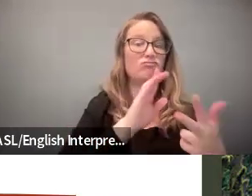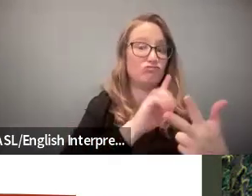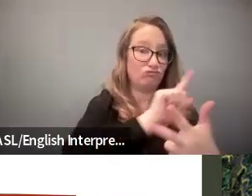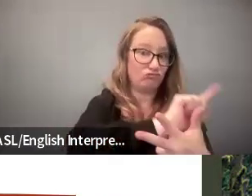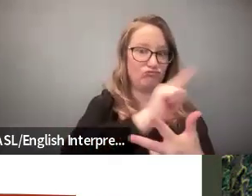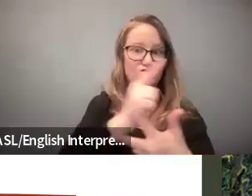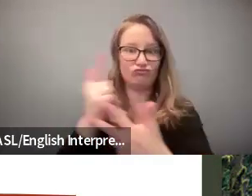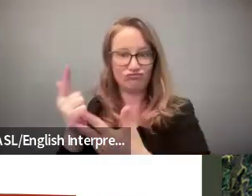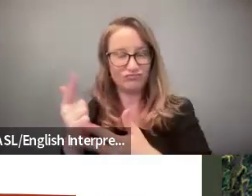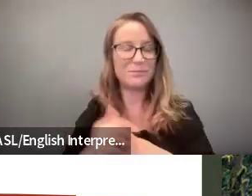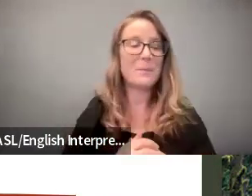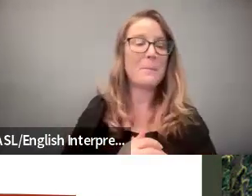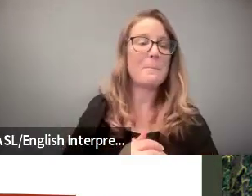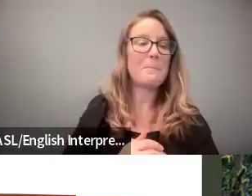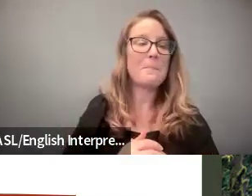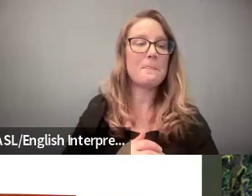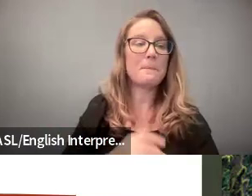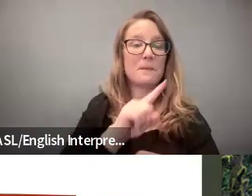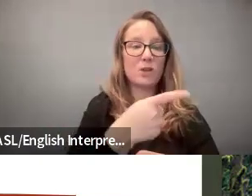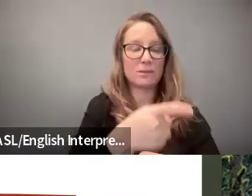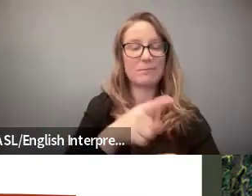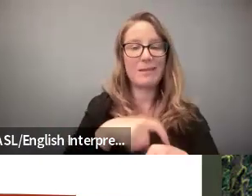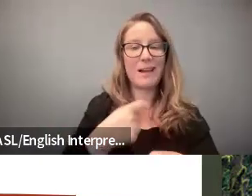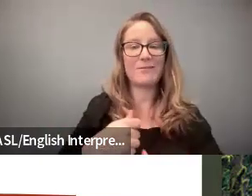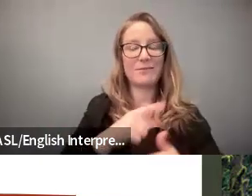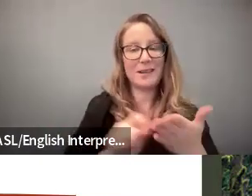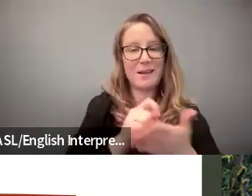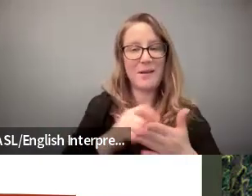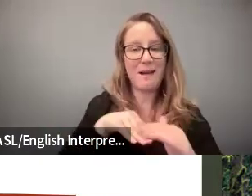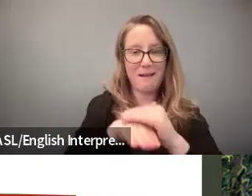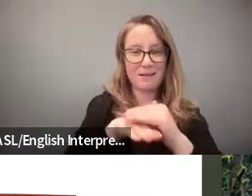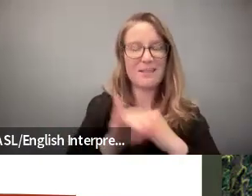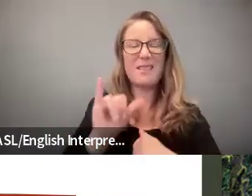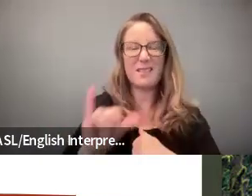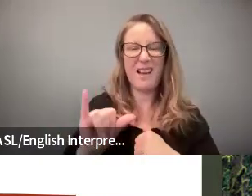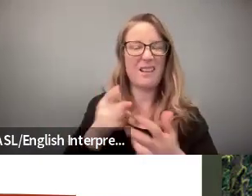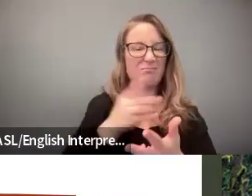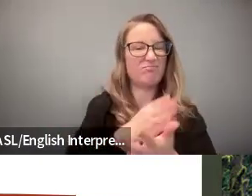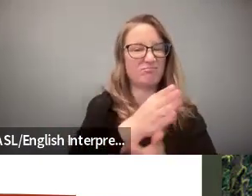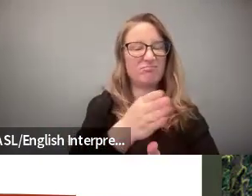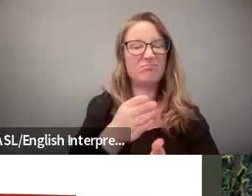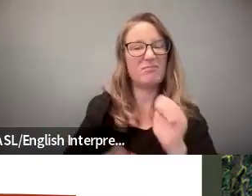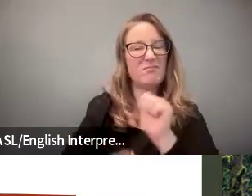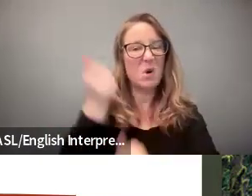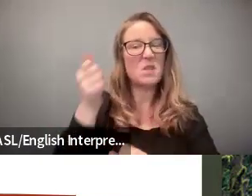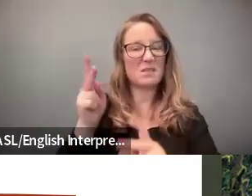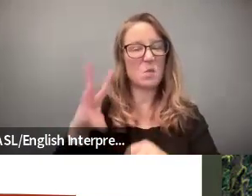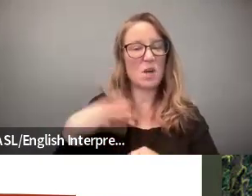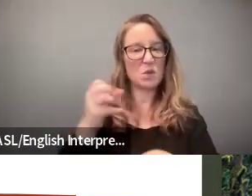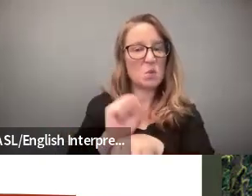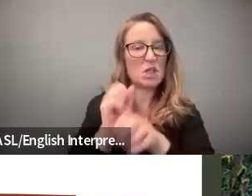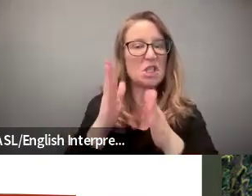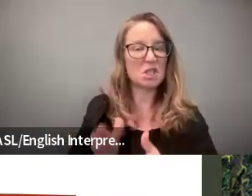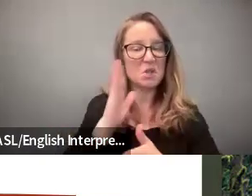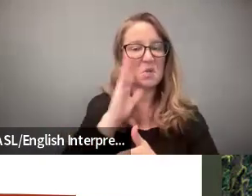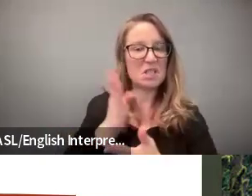way across. So the first is the lifetime access, and this is the pathway that we expect that the majority of Washington workers